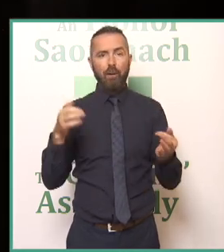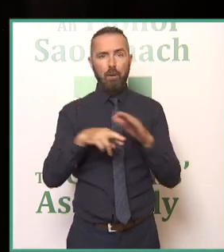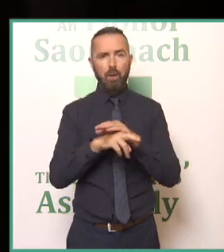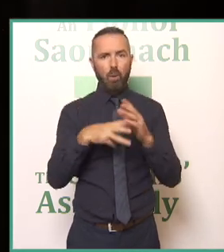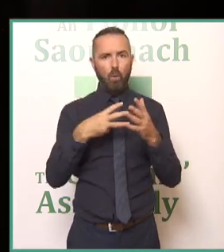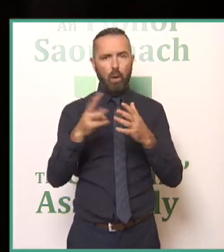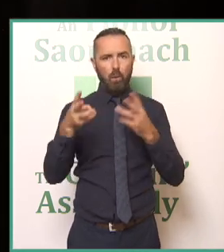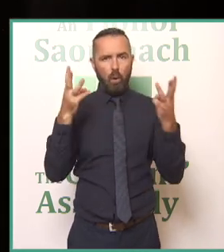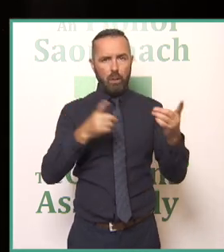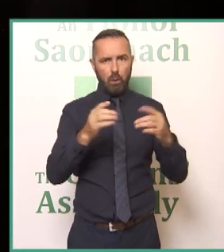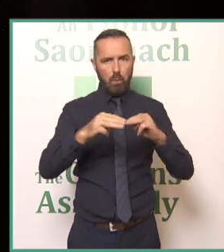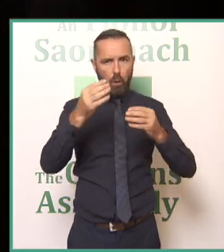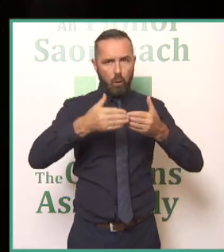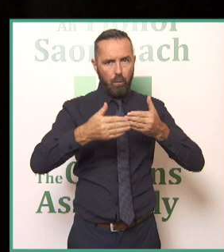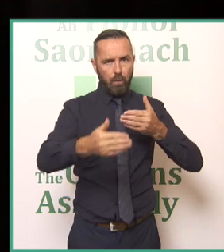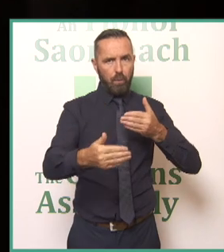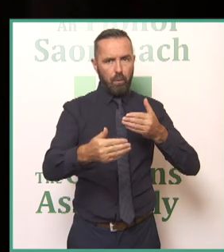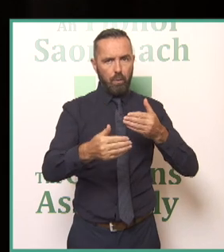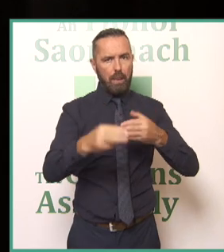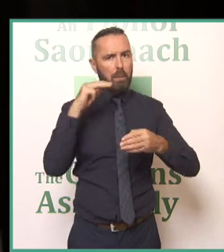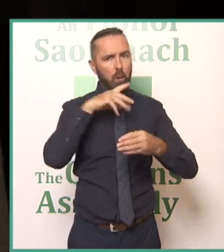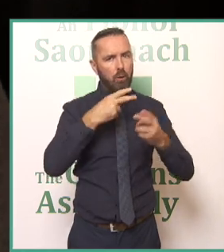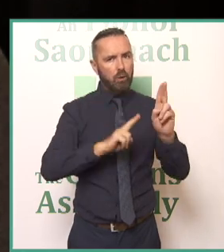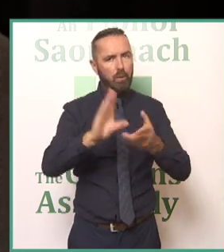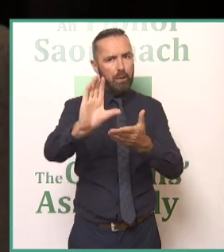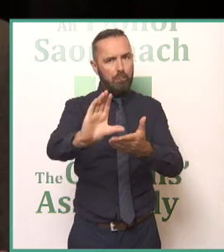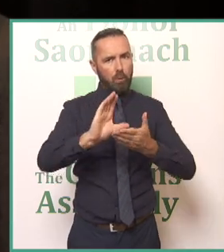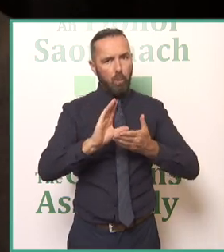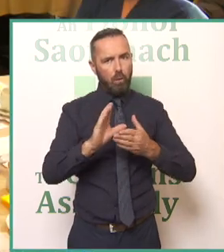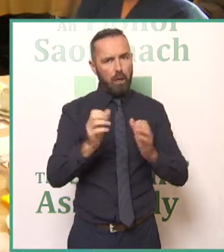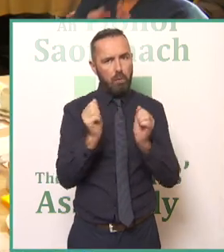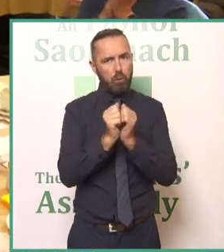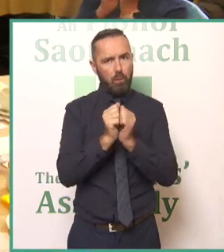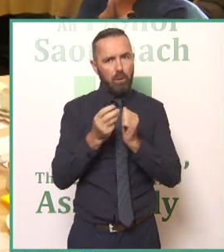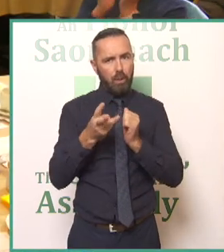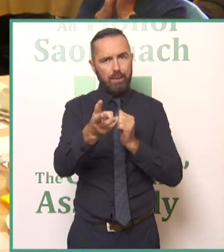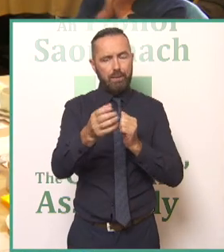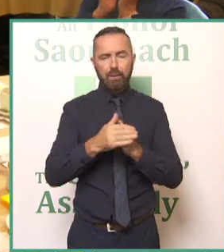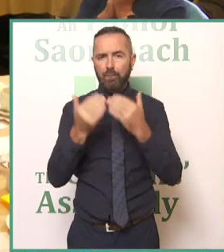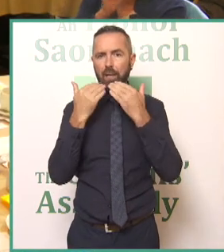extra mile, it's important that we're encouraged and rewarded appropriately. Thanks very much.